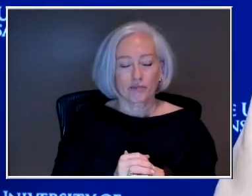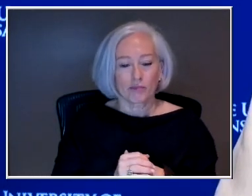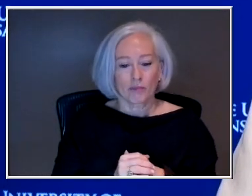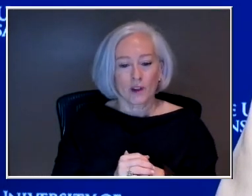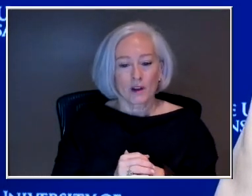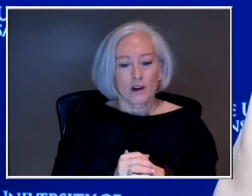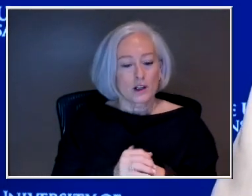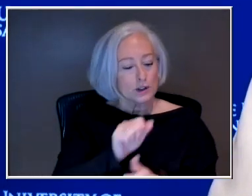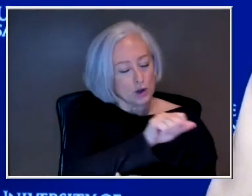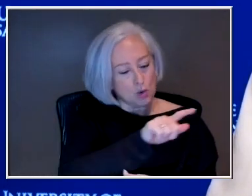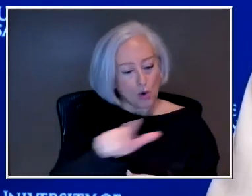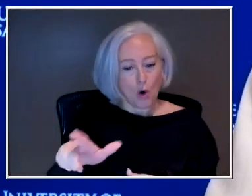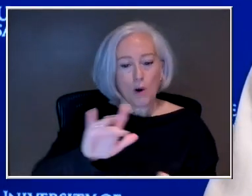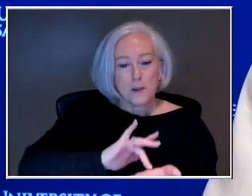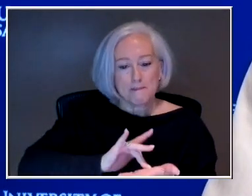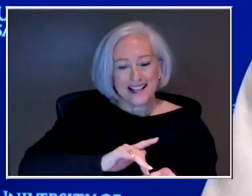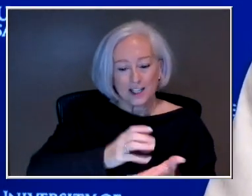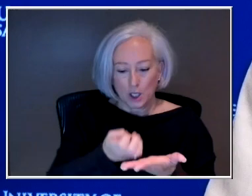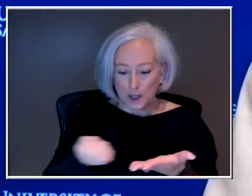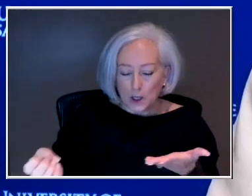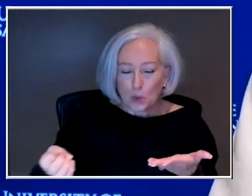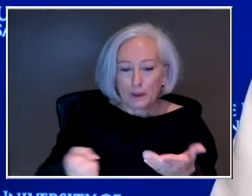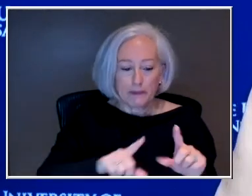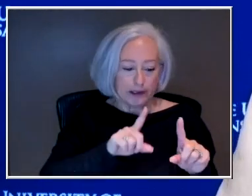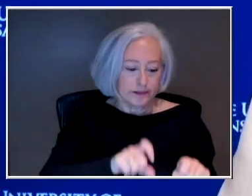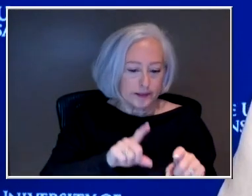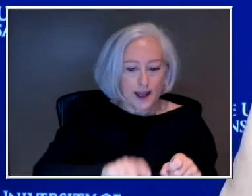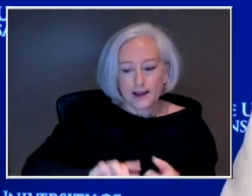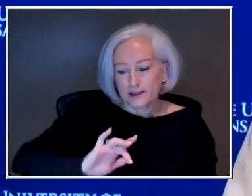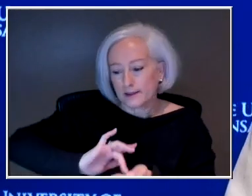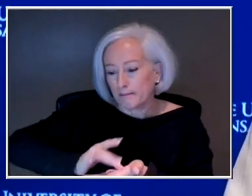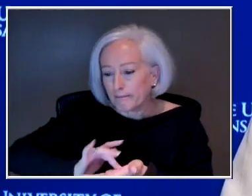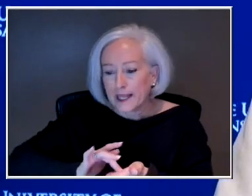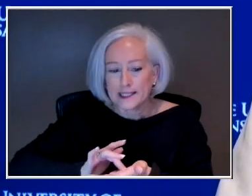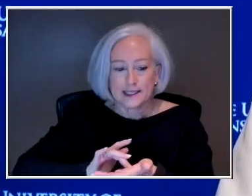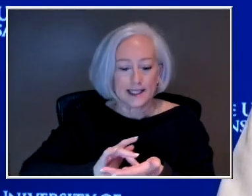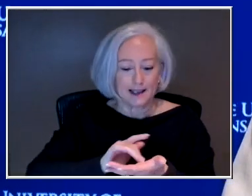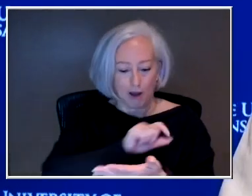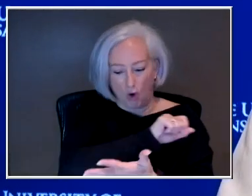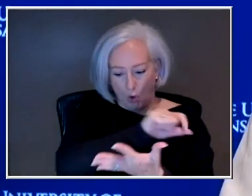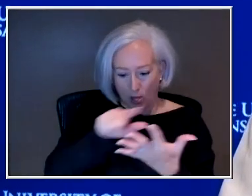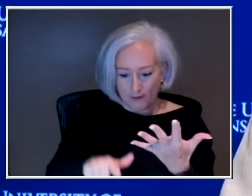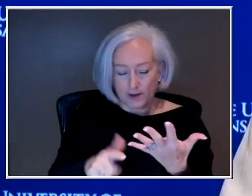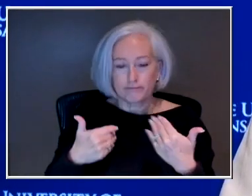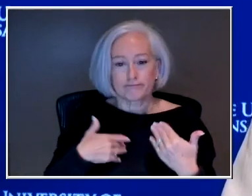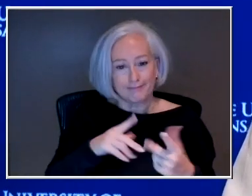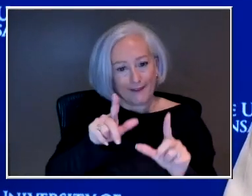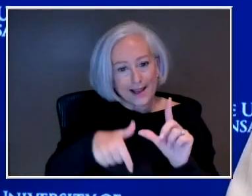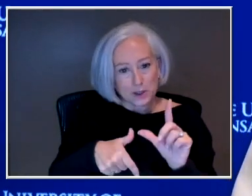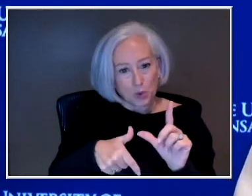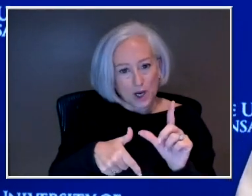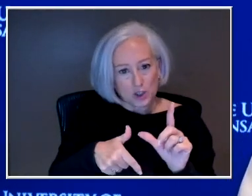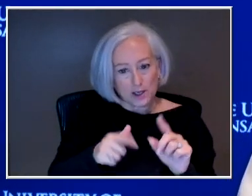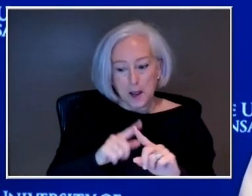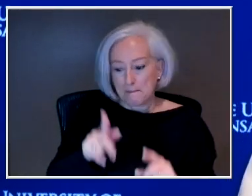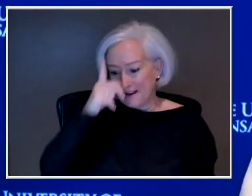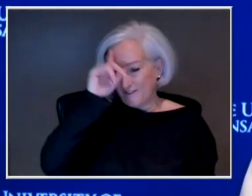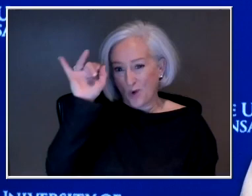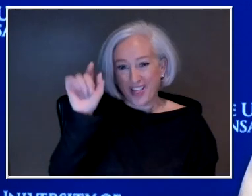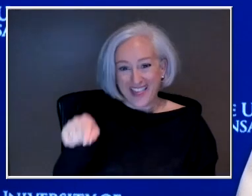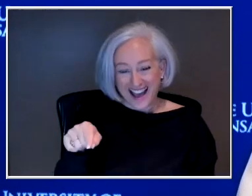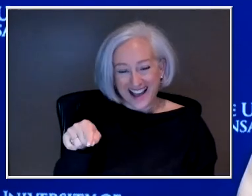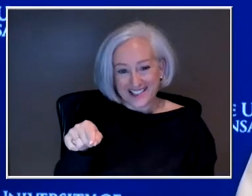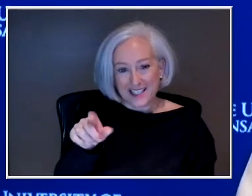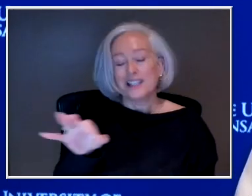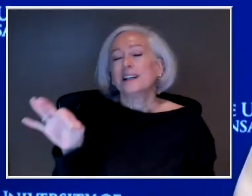equipment, testing, drugs, therapeutics have expiration dates on them. But for this, it is very important to check those